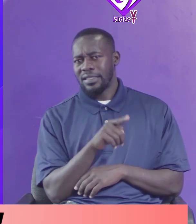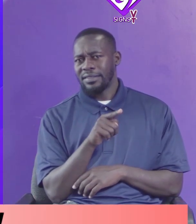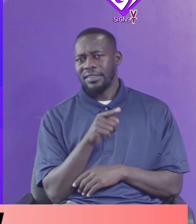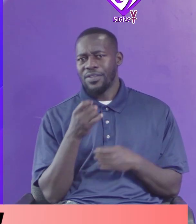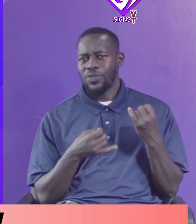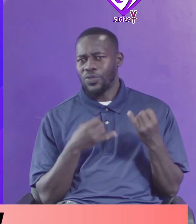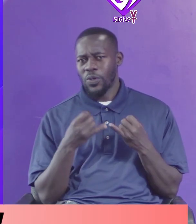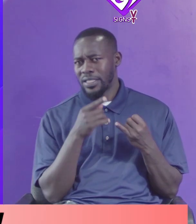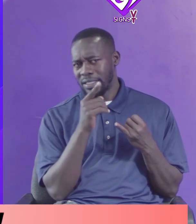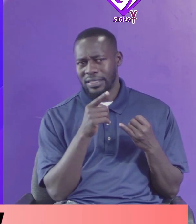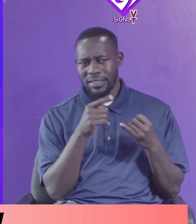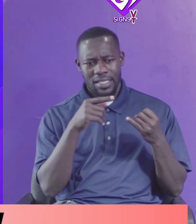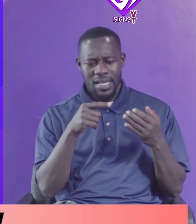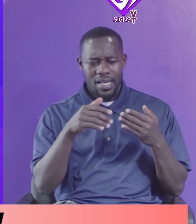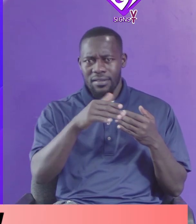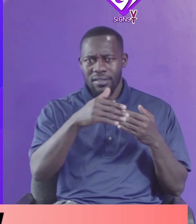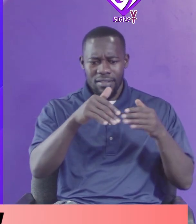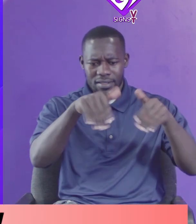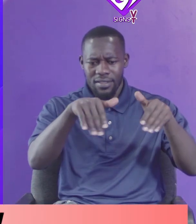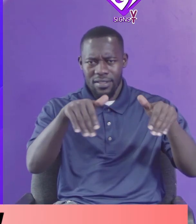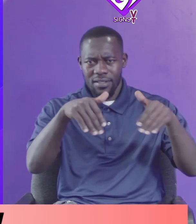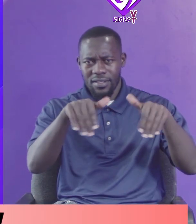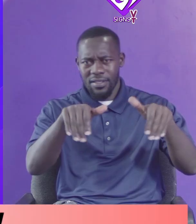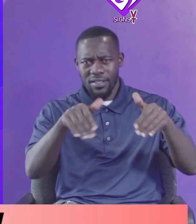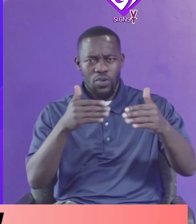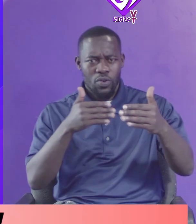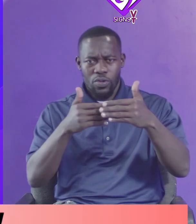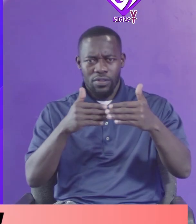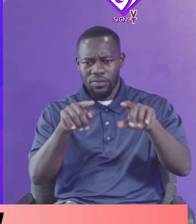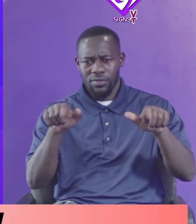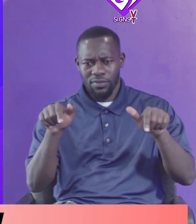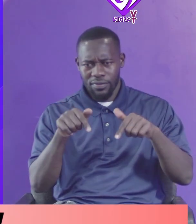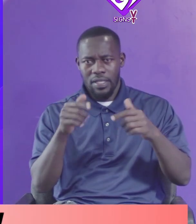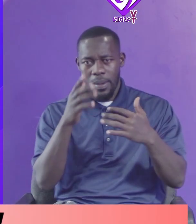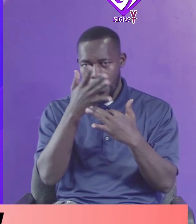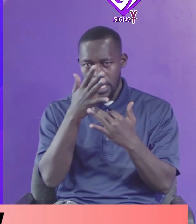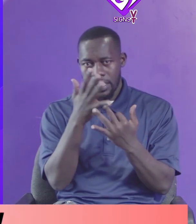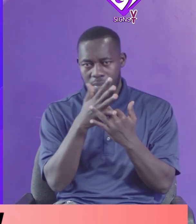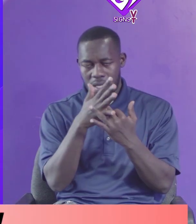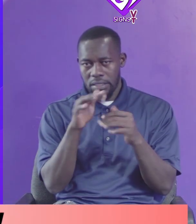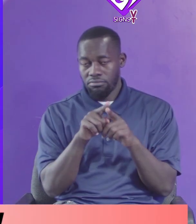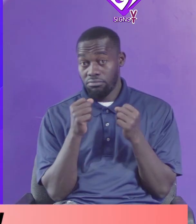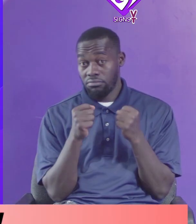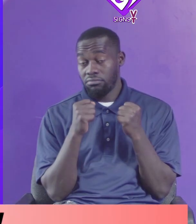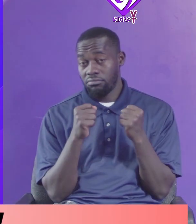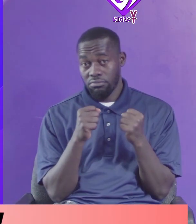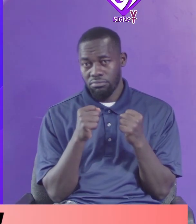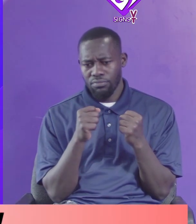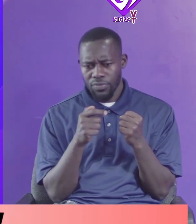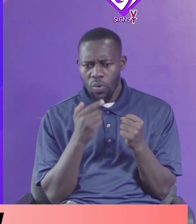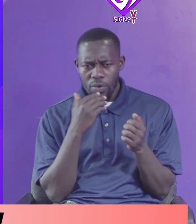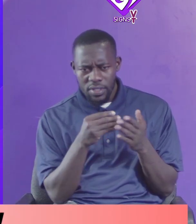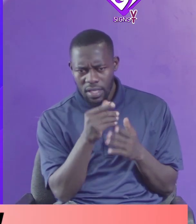striker, Volterman, right? I think he has come in. They lost Isak. They didn't really want to let him go. Yes. But of